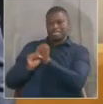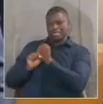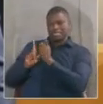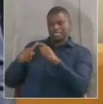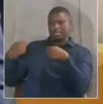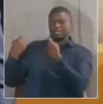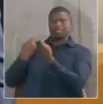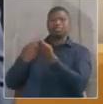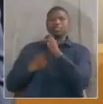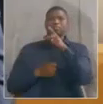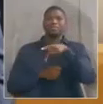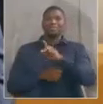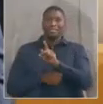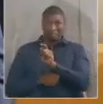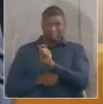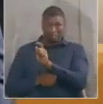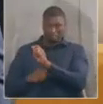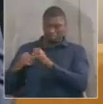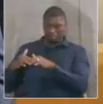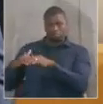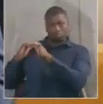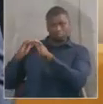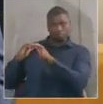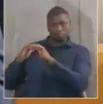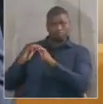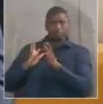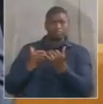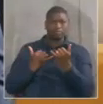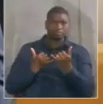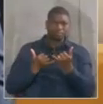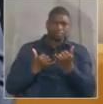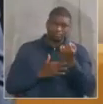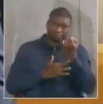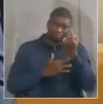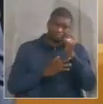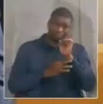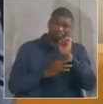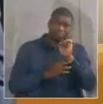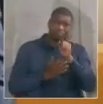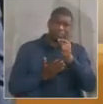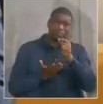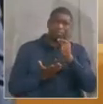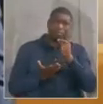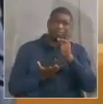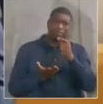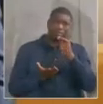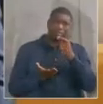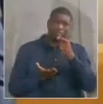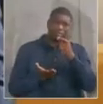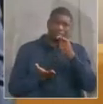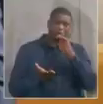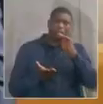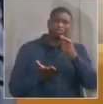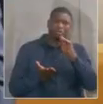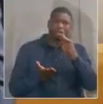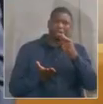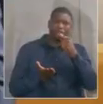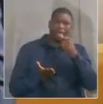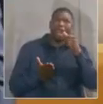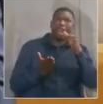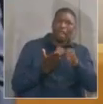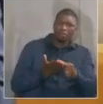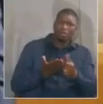formed. Now, I understand you now to be mentioning this letter in the context of an